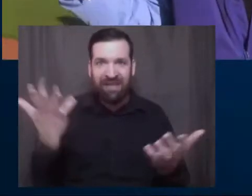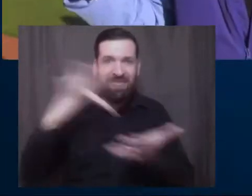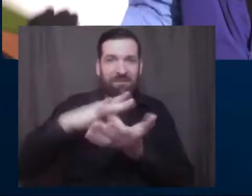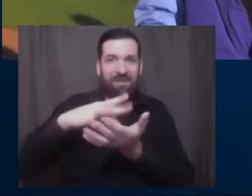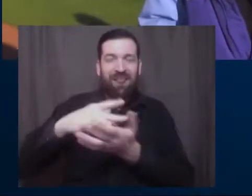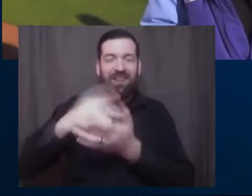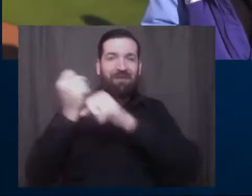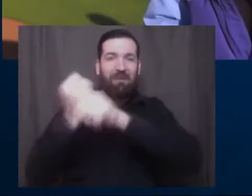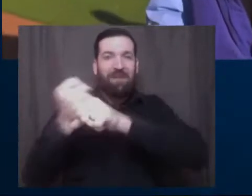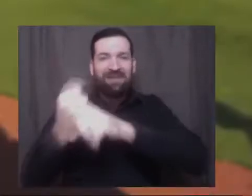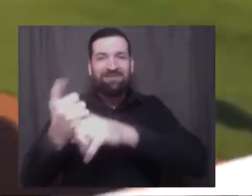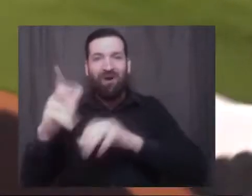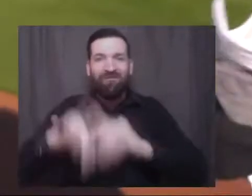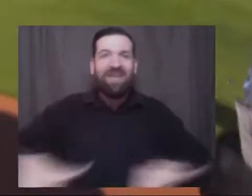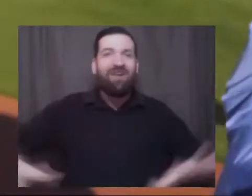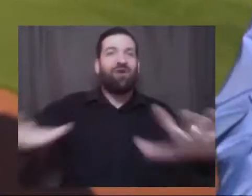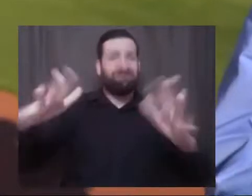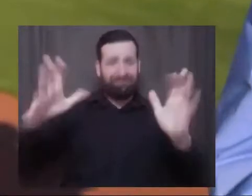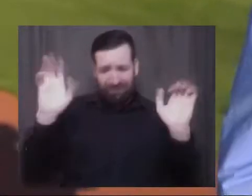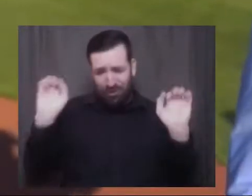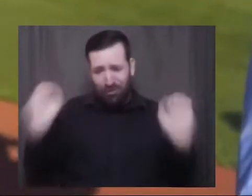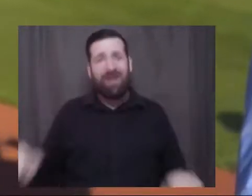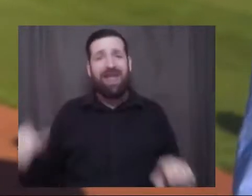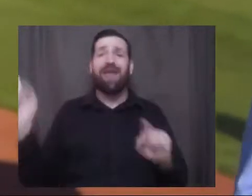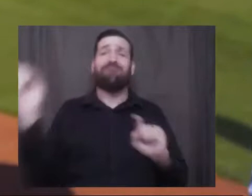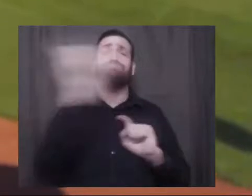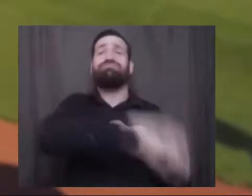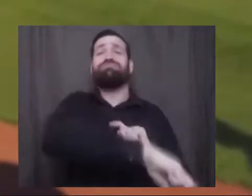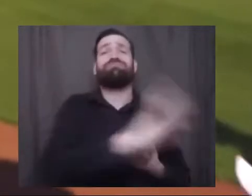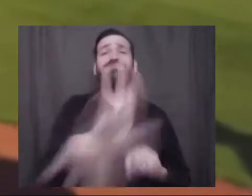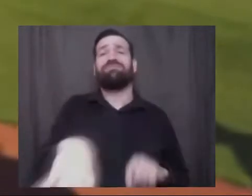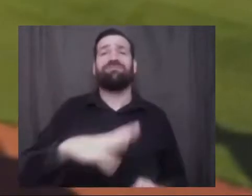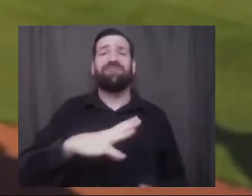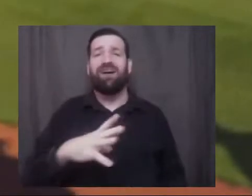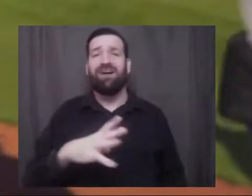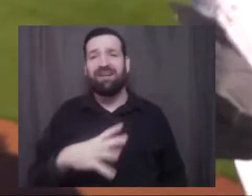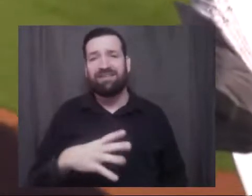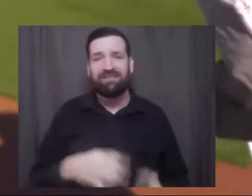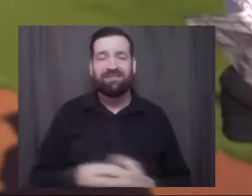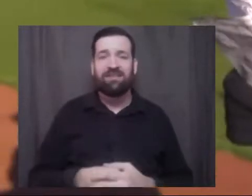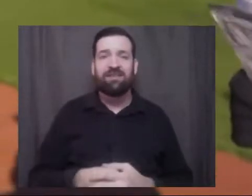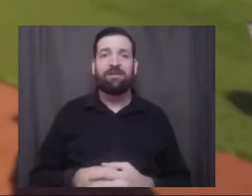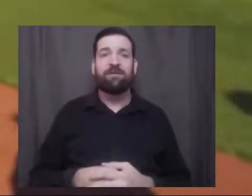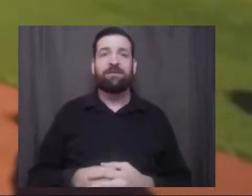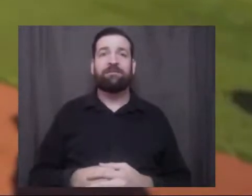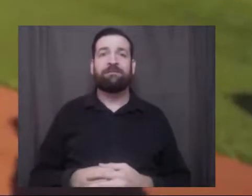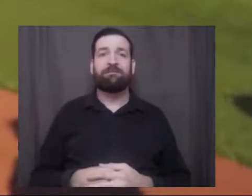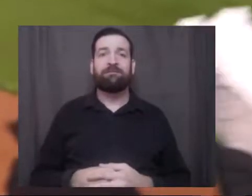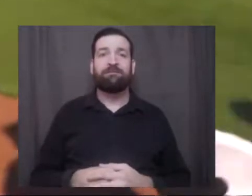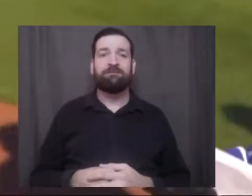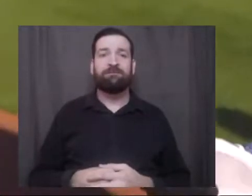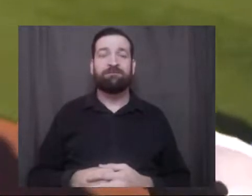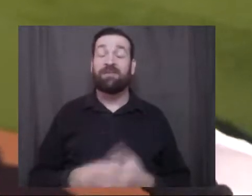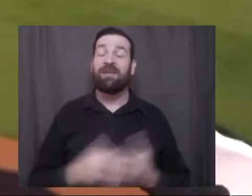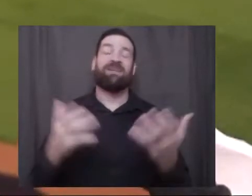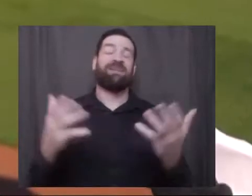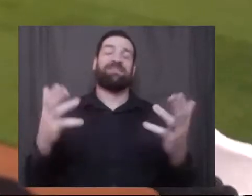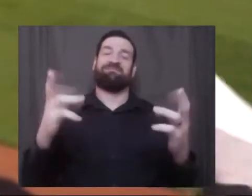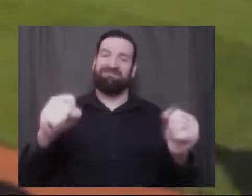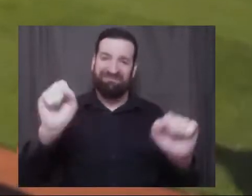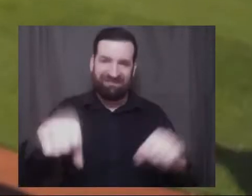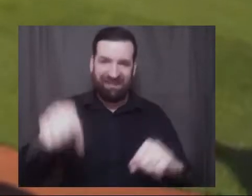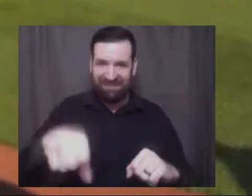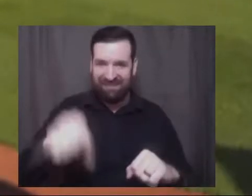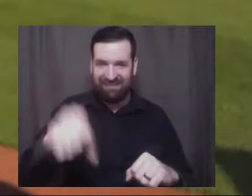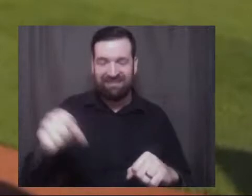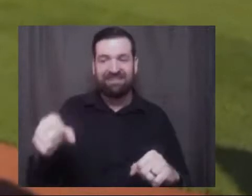day. You can walk through our shot. It's totally fine. Right. So we're kind of, so yeah, these guys got to get to